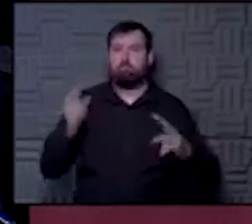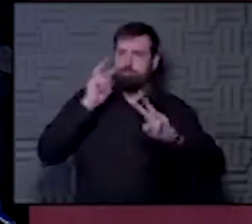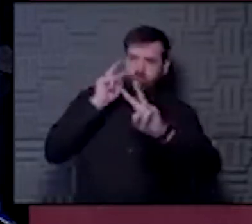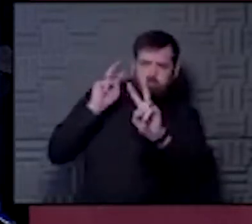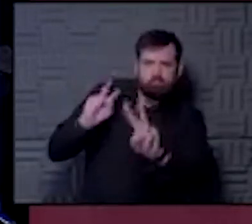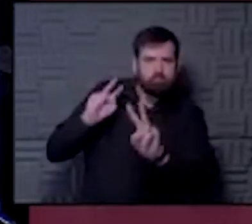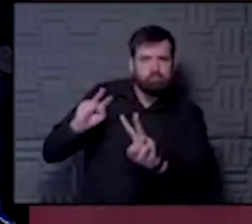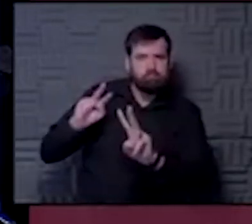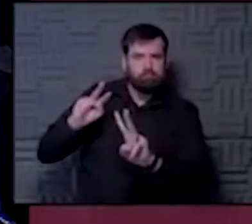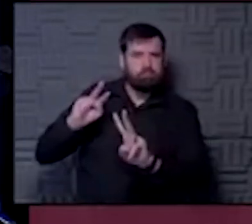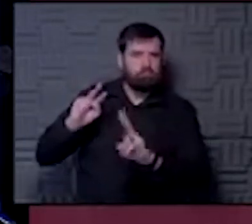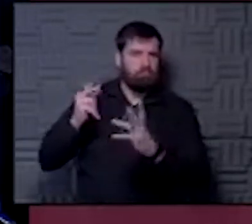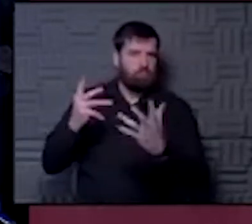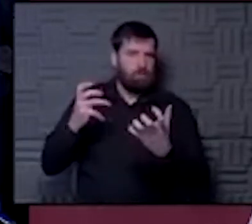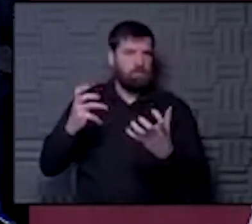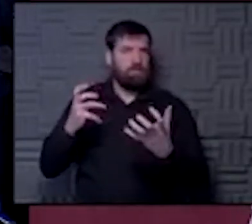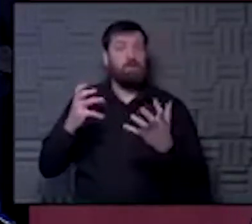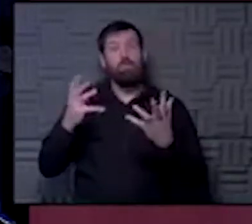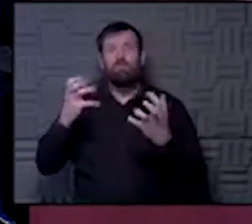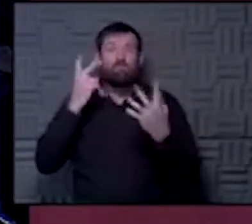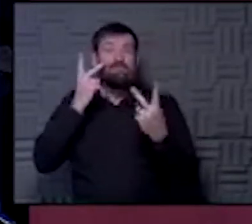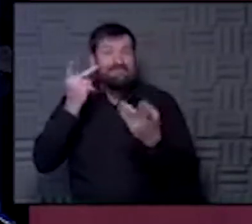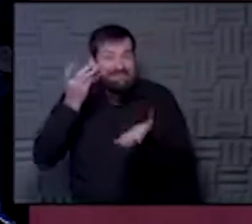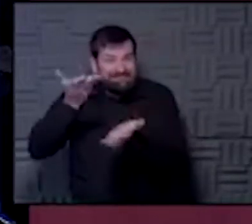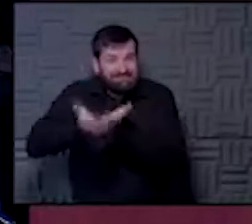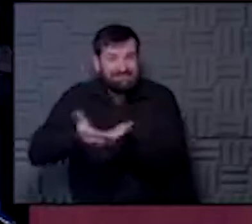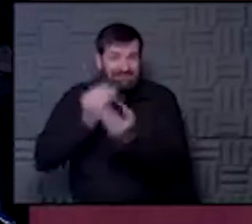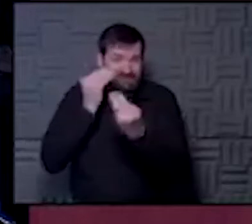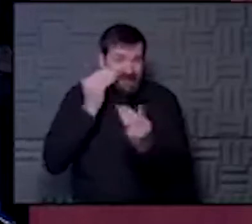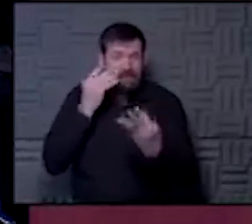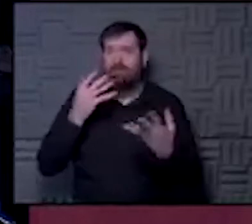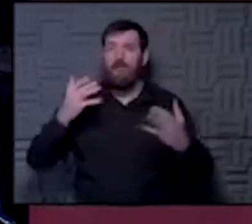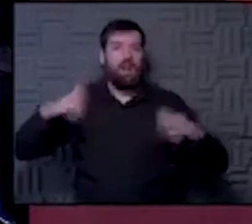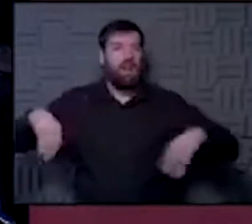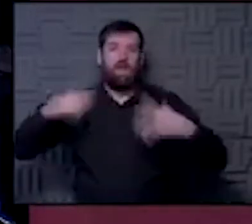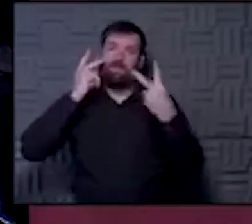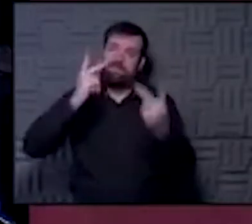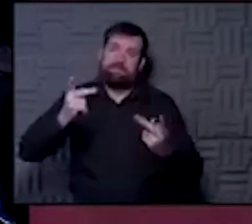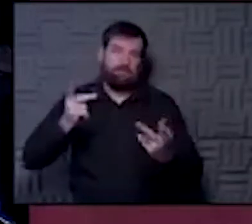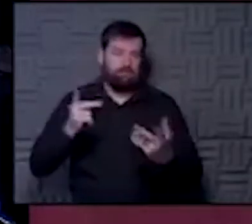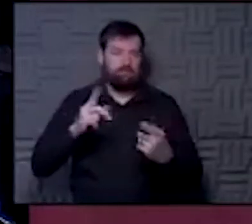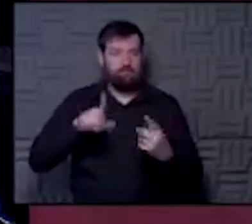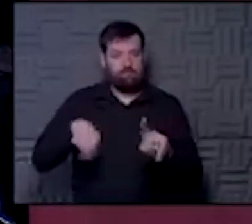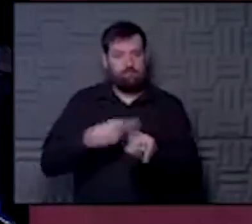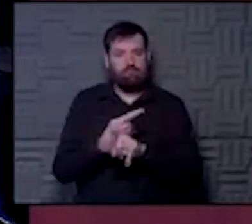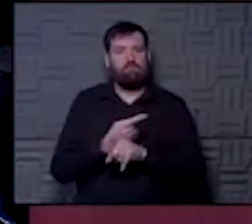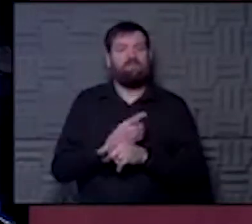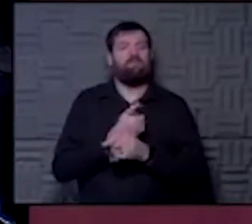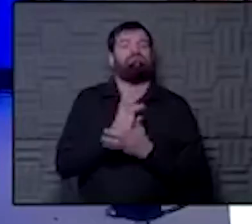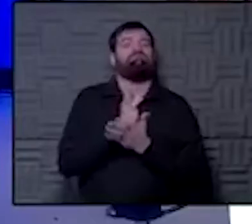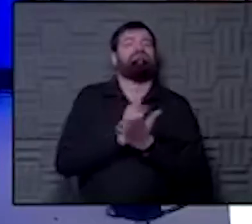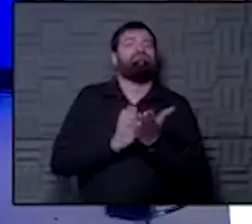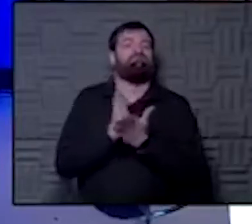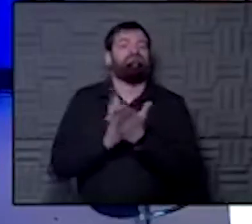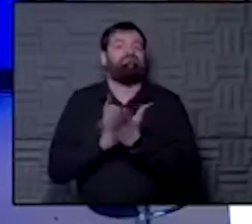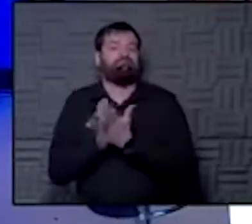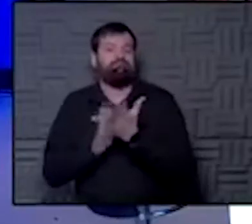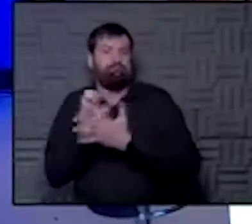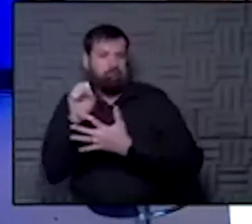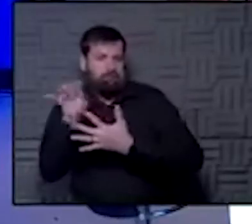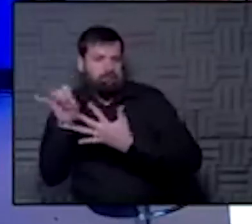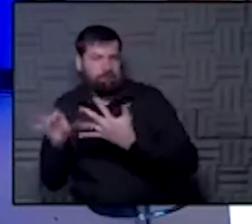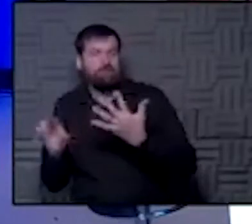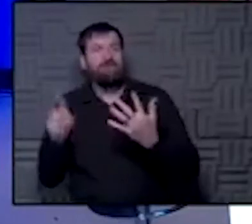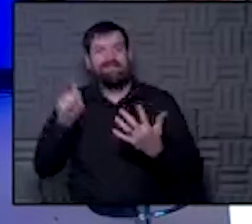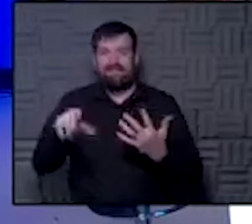to getting the vaccine. We want to see the data. Yeah. Because, Dana, we've not really seen the full set of data. We've No. only heard the snippets that they want you to hear. So we need to